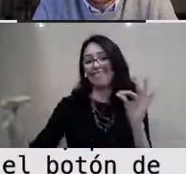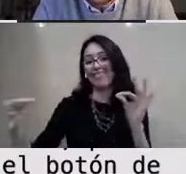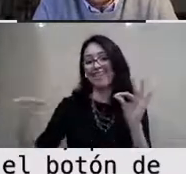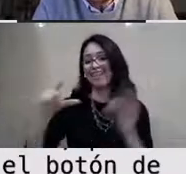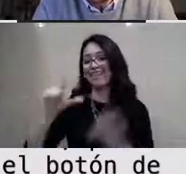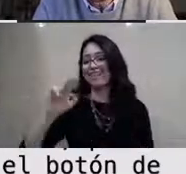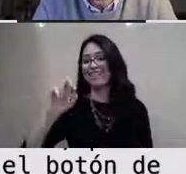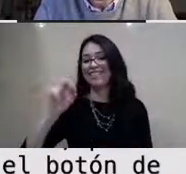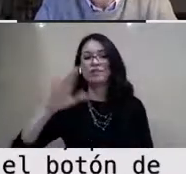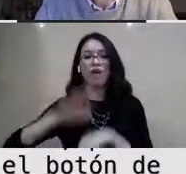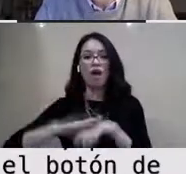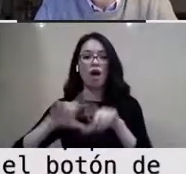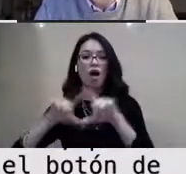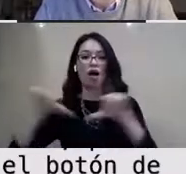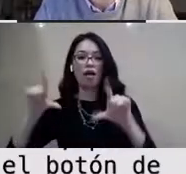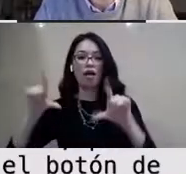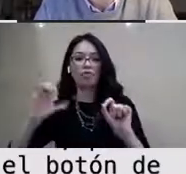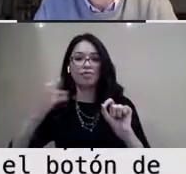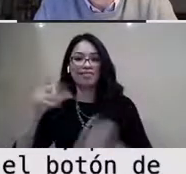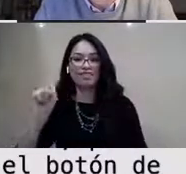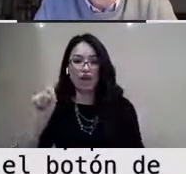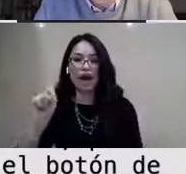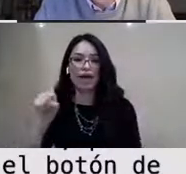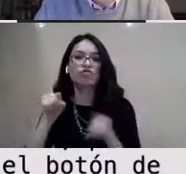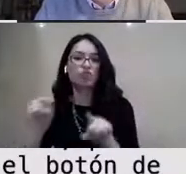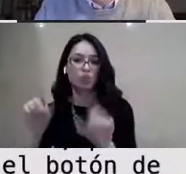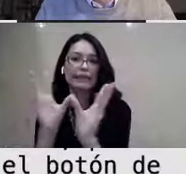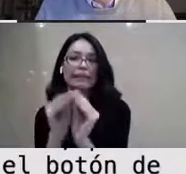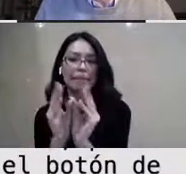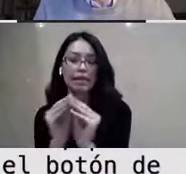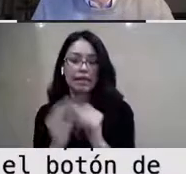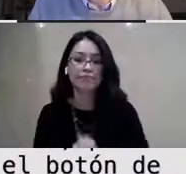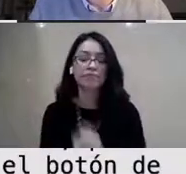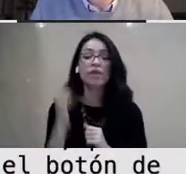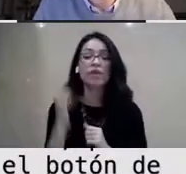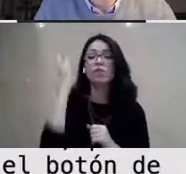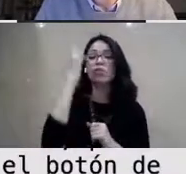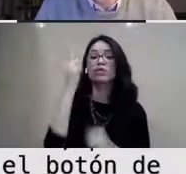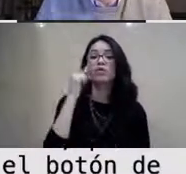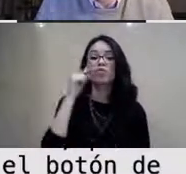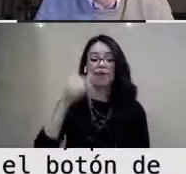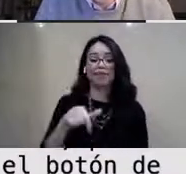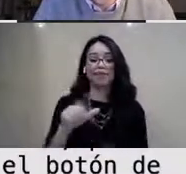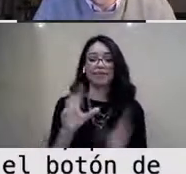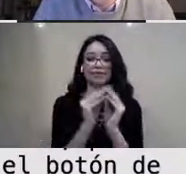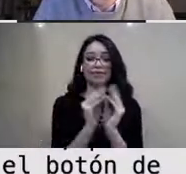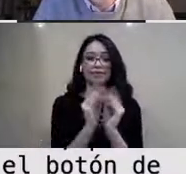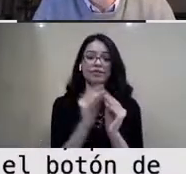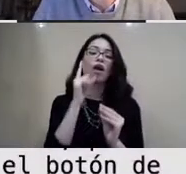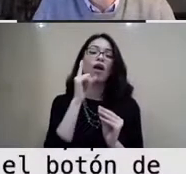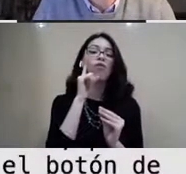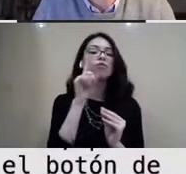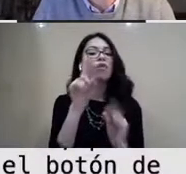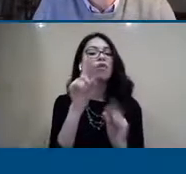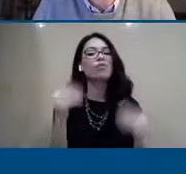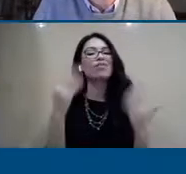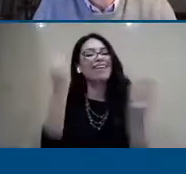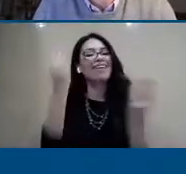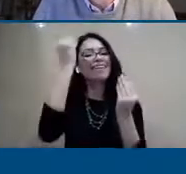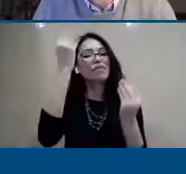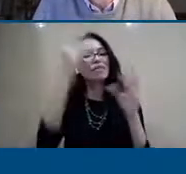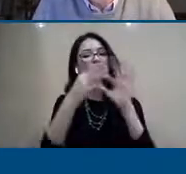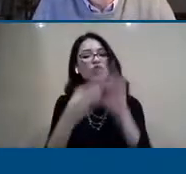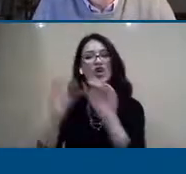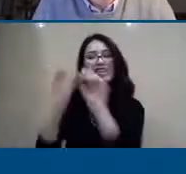discussed. So the purpose of this afternoon's town hall is to provide transparent information about the district's effort